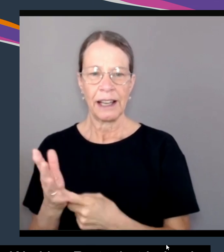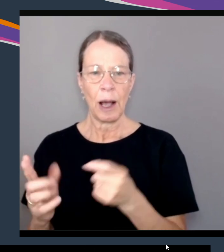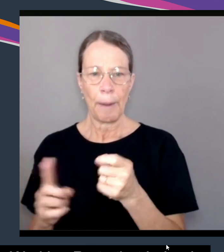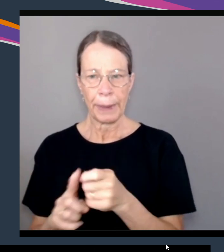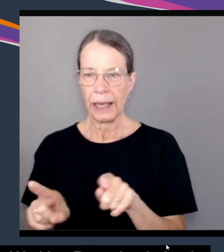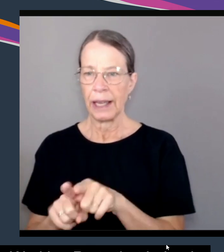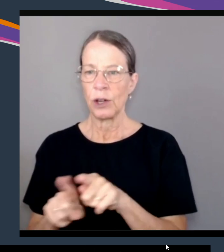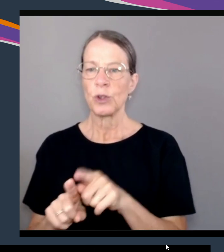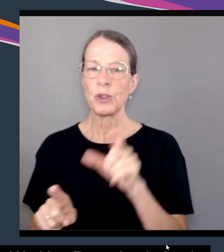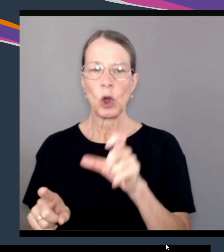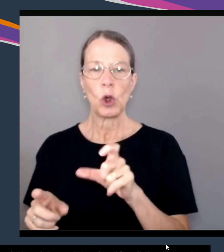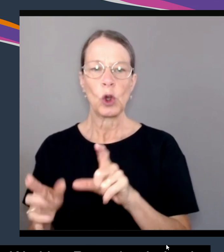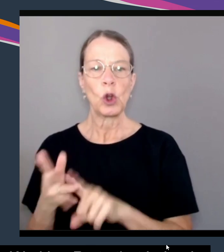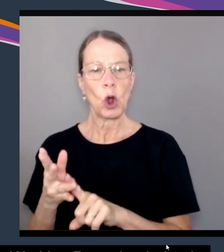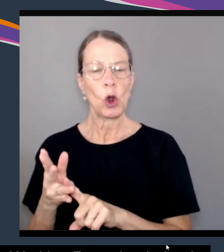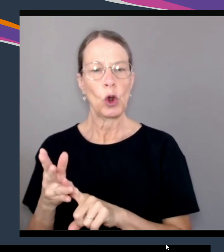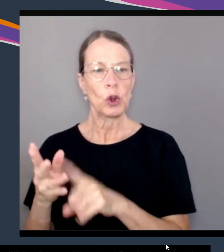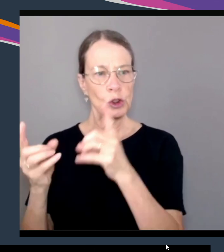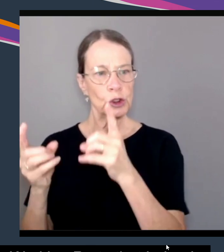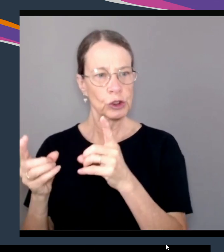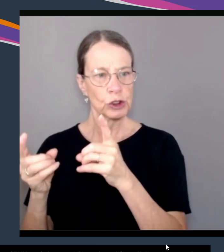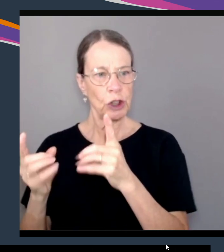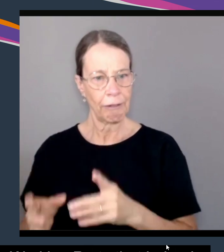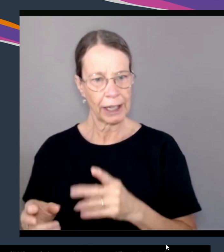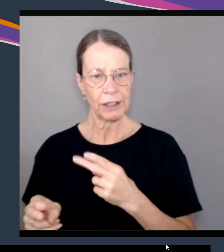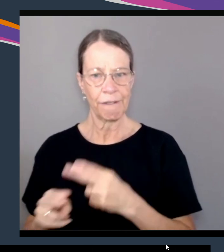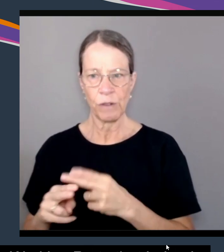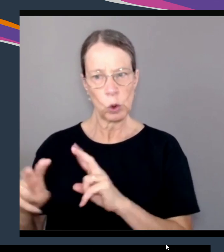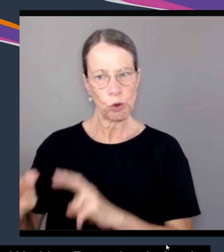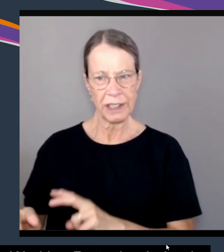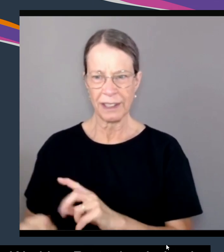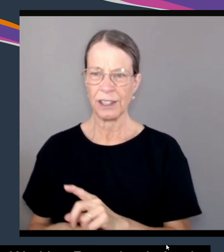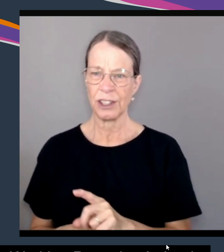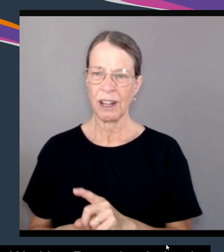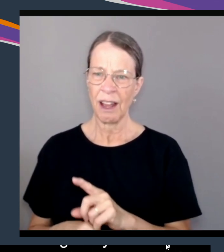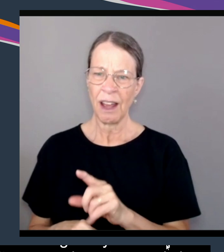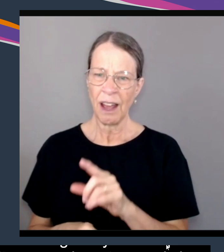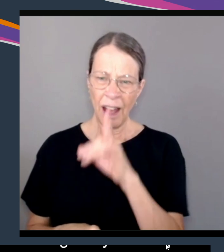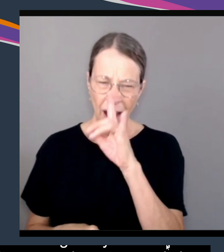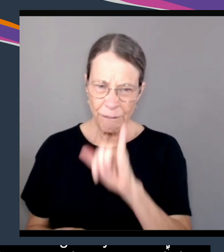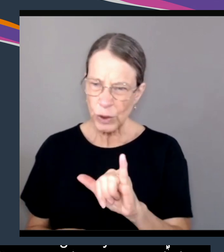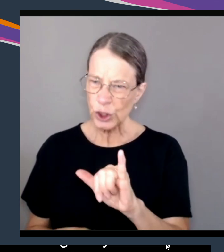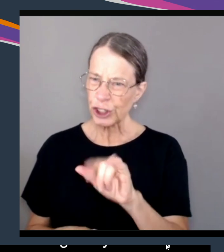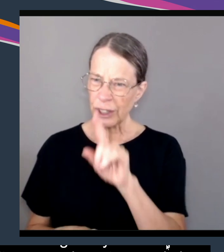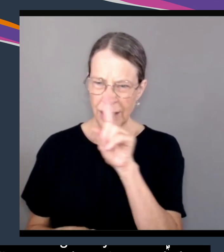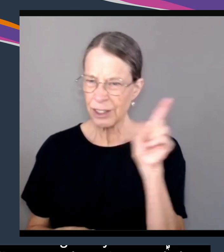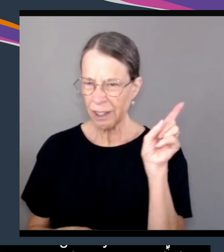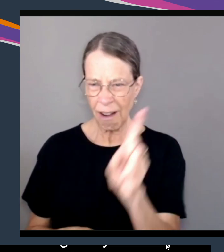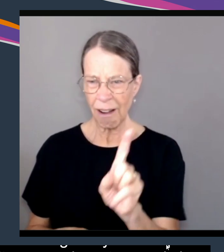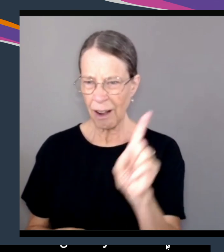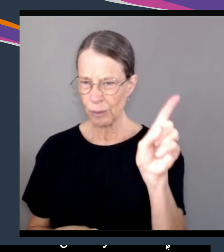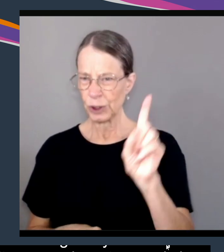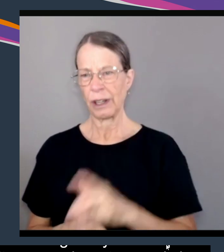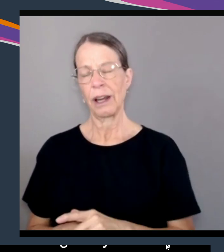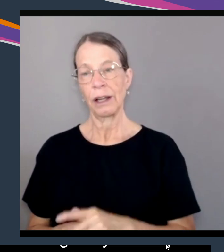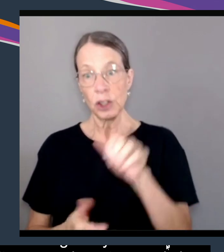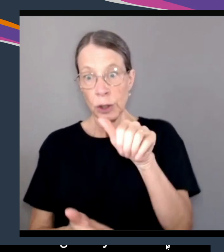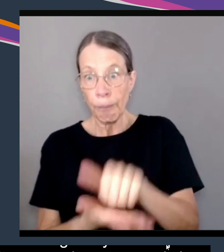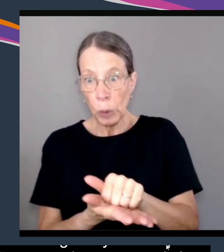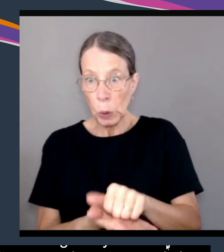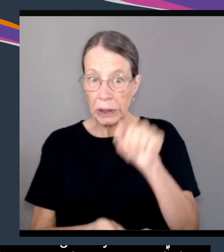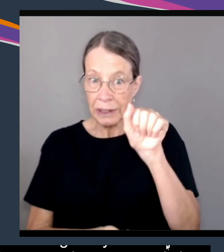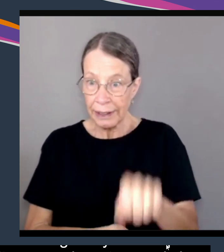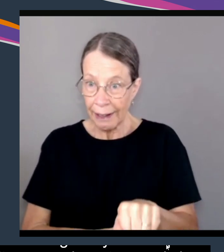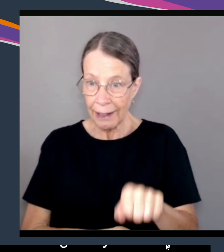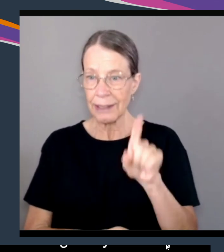phase. Unfortunately, Anne can't be with us today. She had booked her tickets, but she's very unwell today. And she's